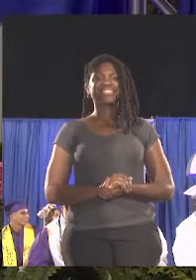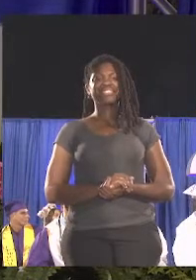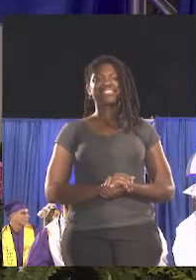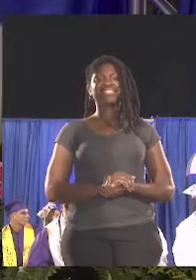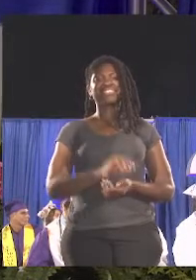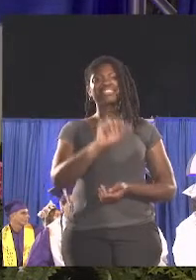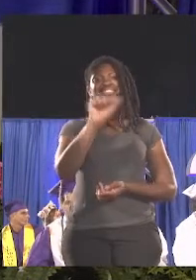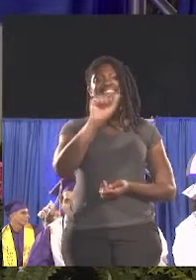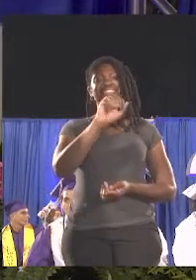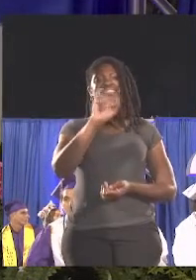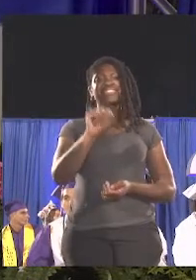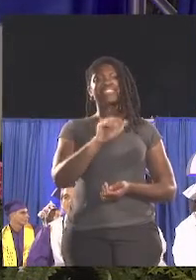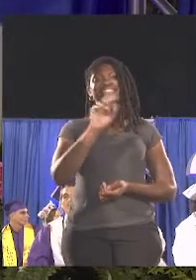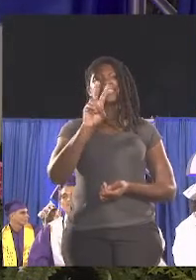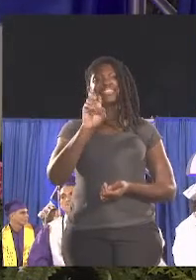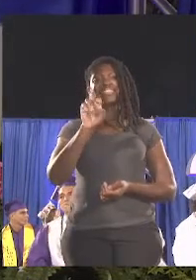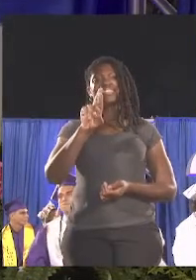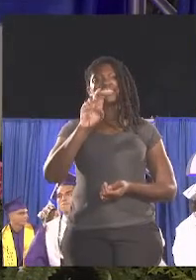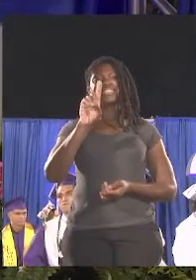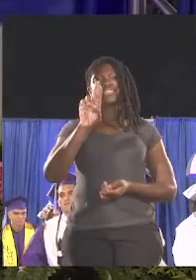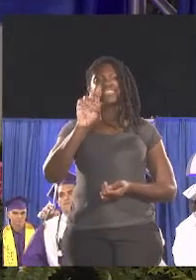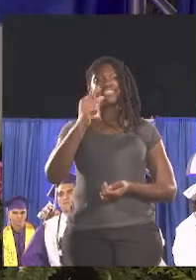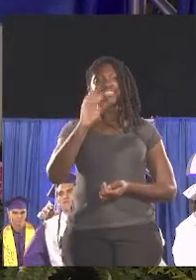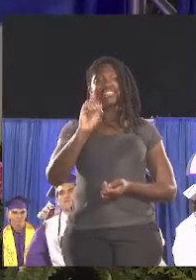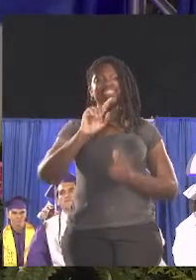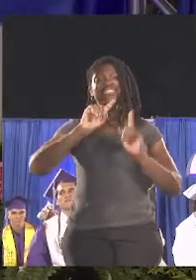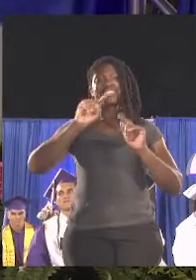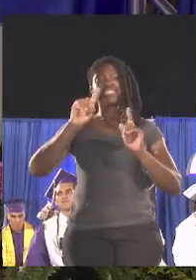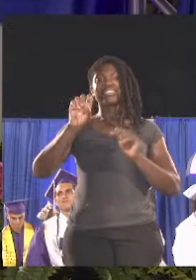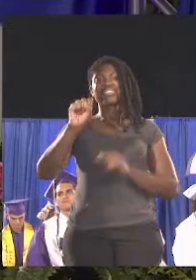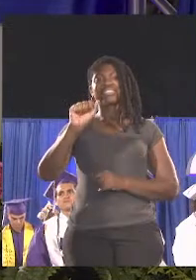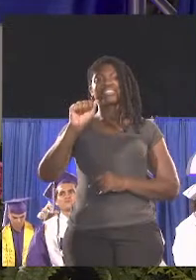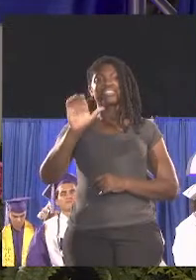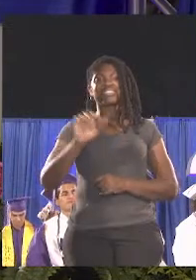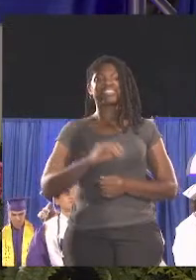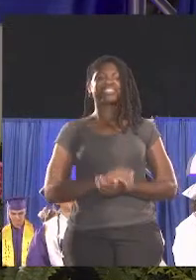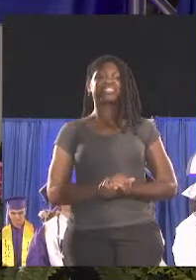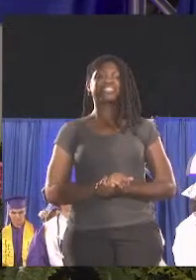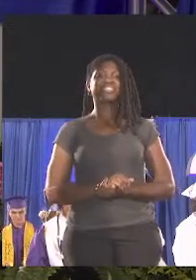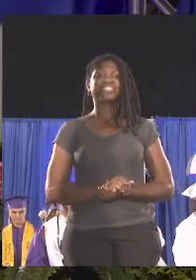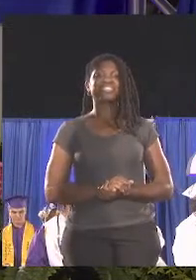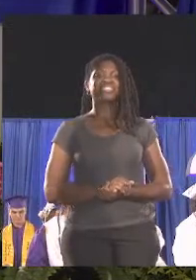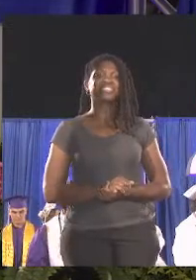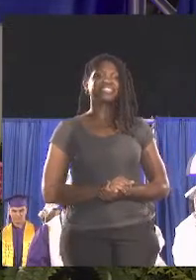Angelina J. Verdugo, San Antonio College.